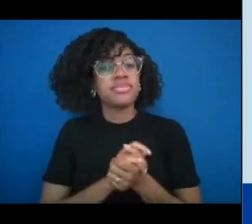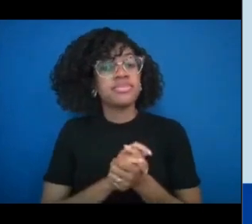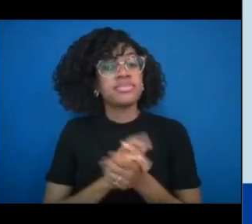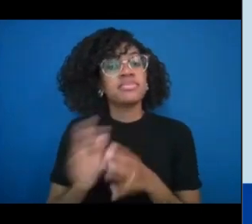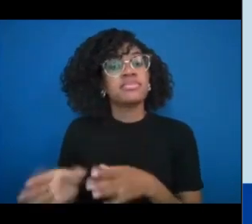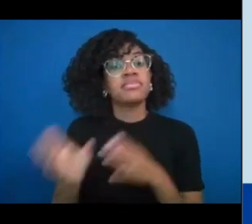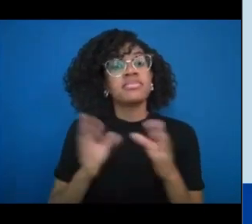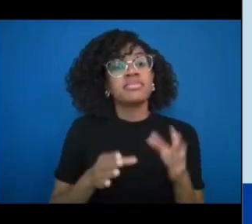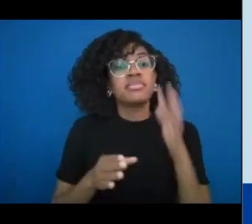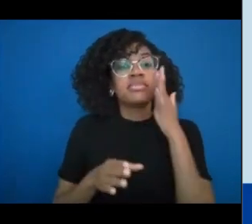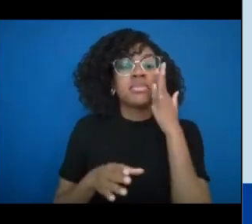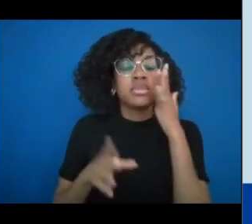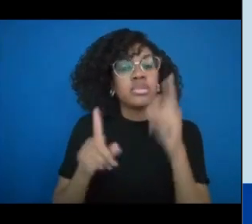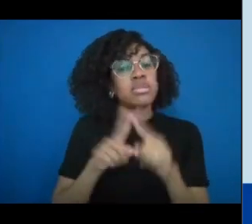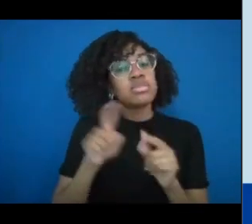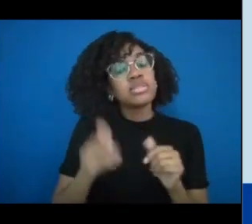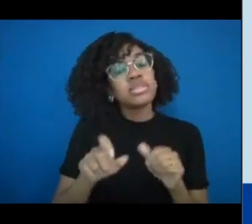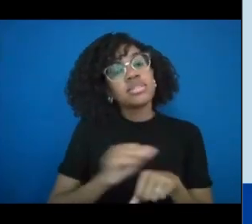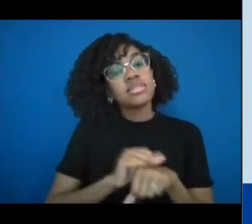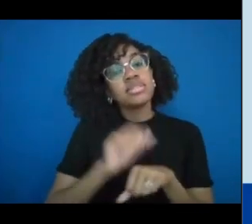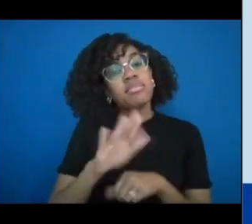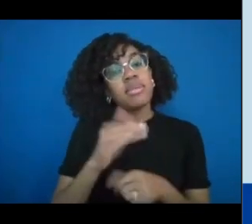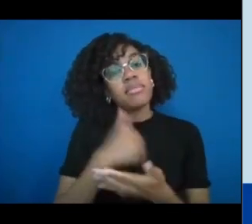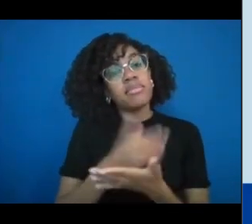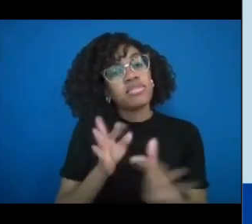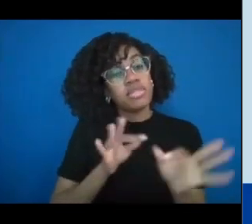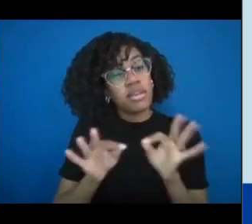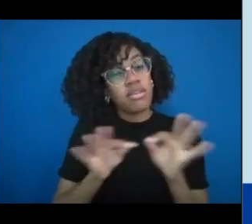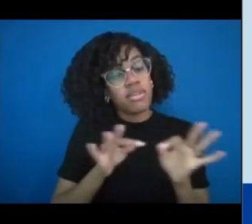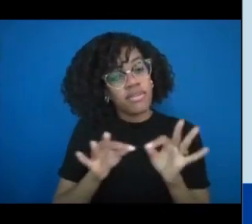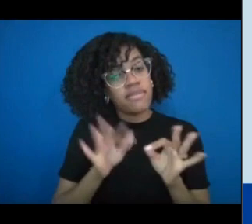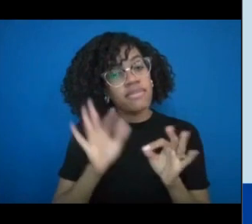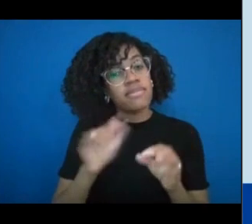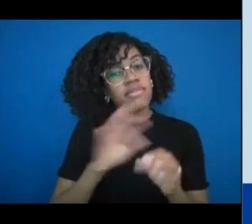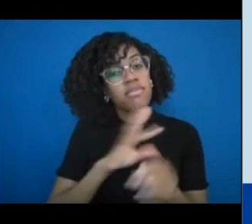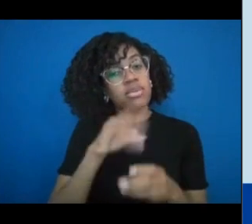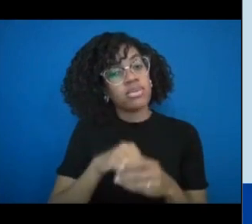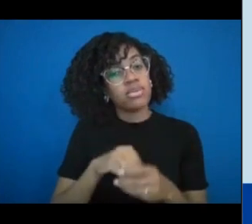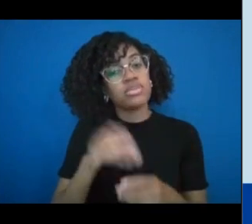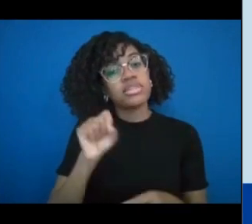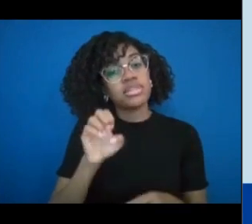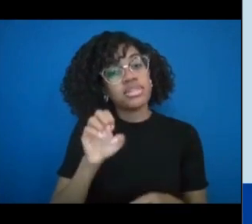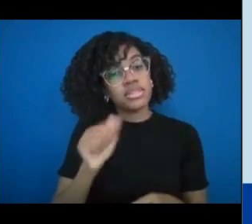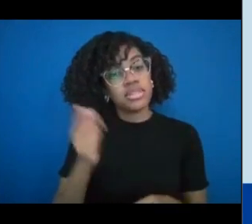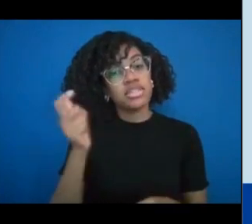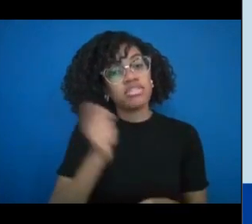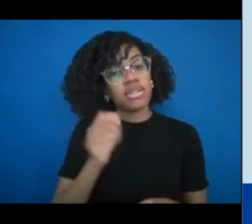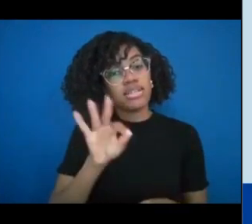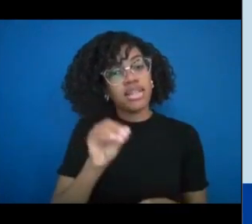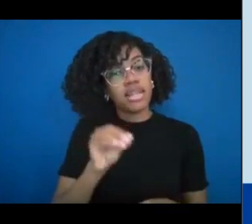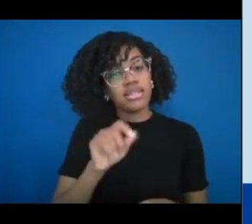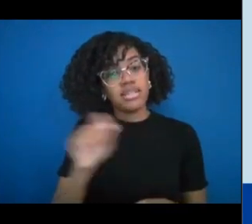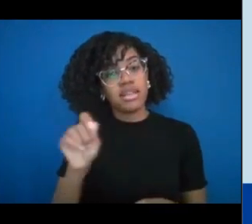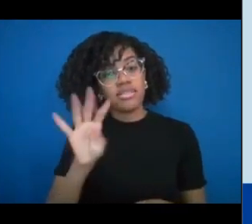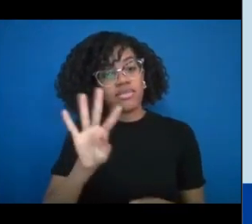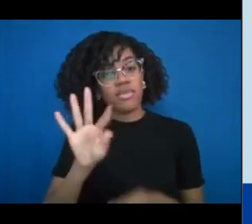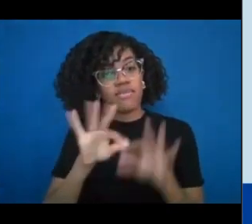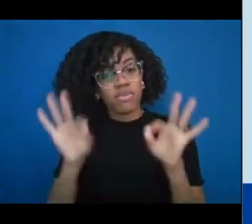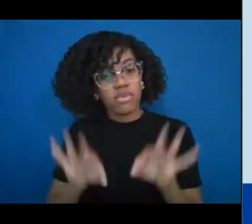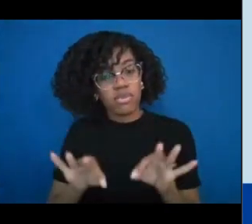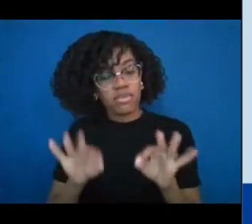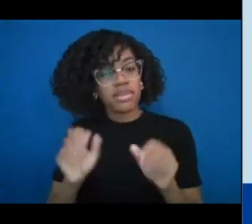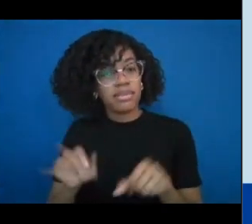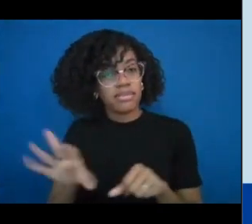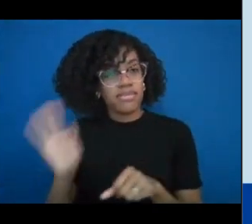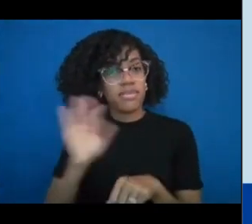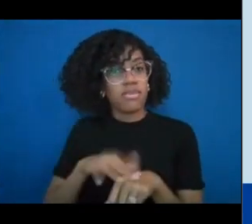You also need to submit a budget narrative that's going to include a Sea Grant 90-4 form, which can be found on our website,